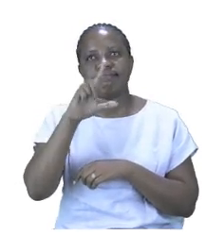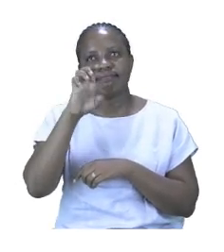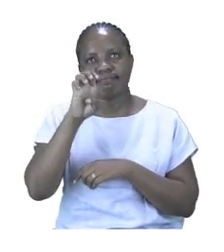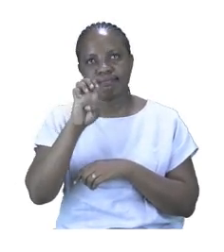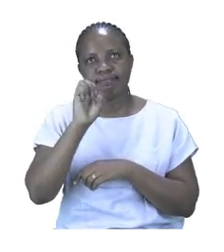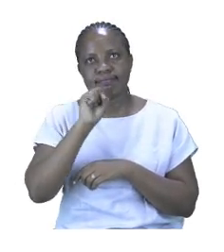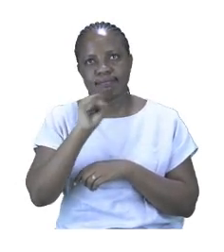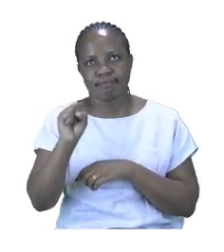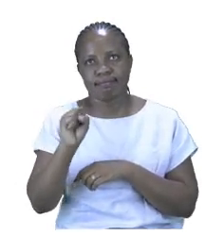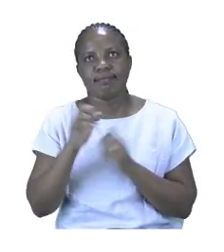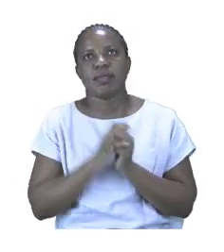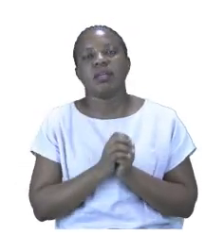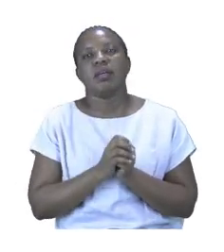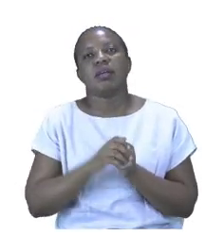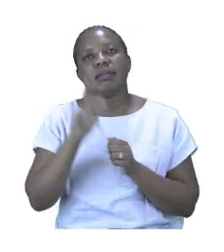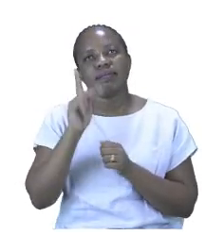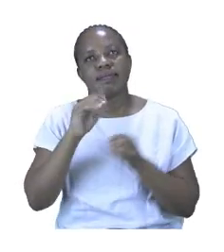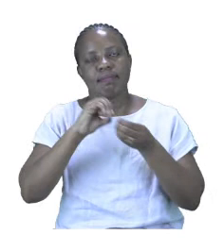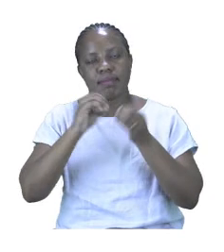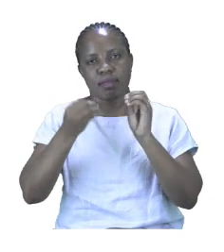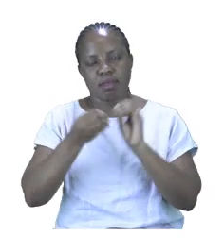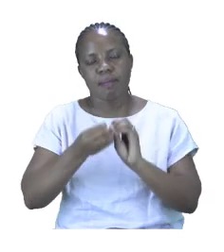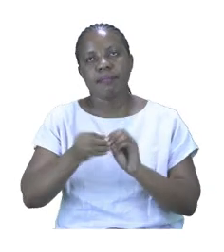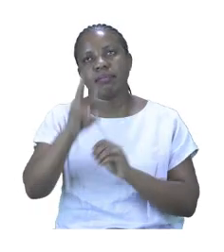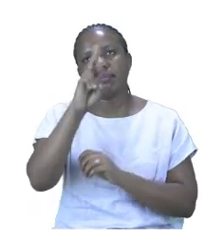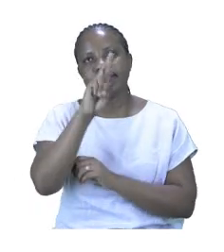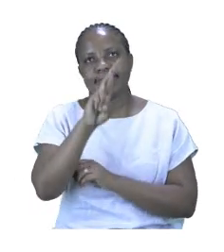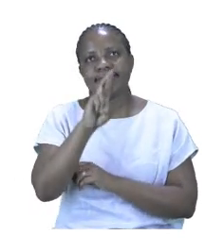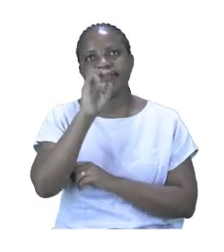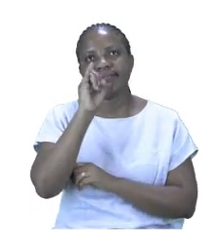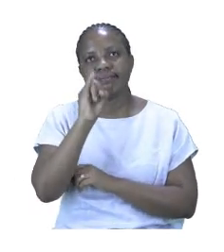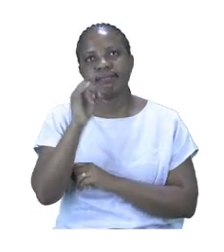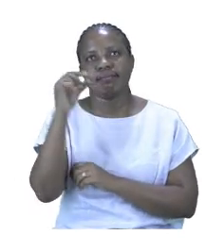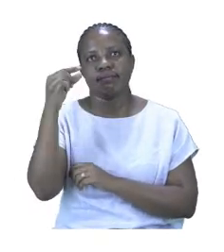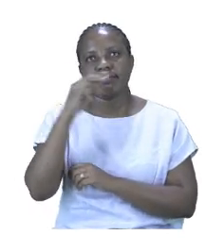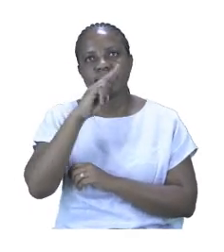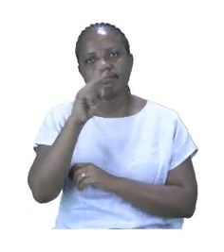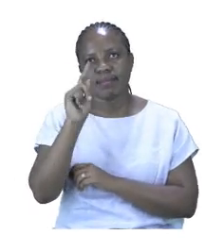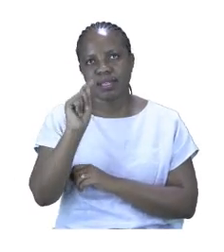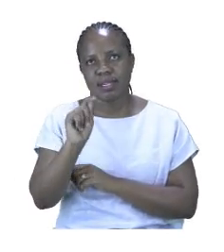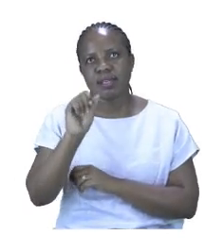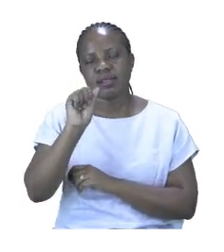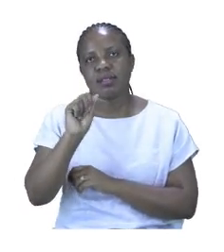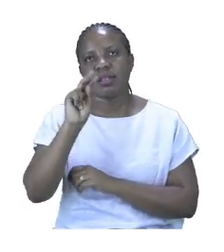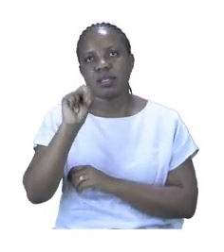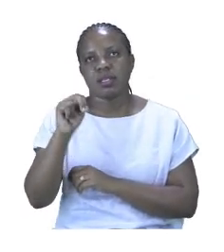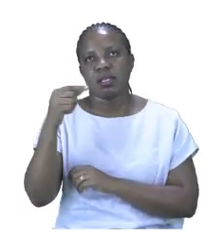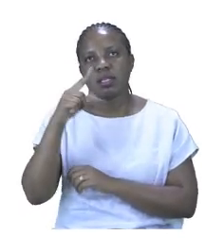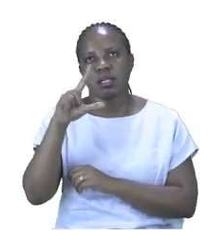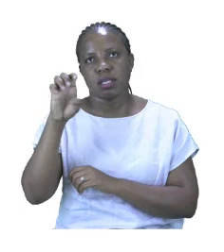right angles. Now I want you to do this by yourselves so that you can check with the